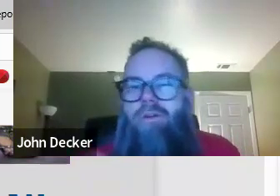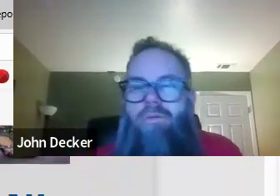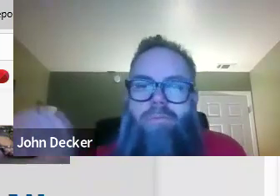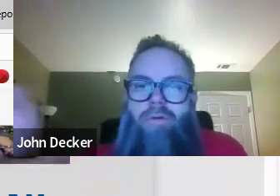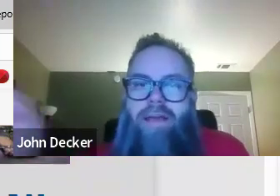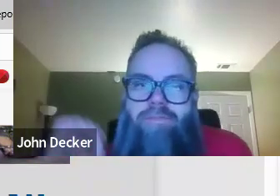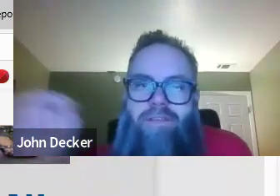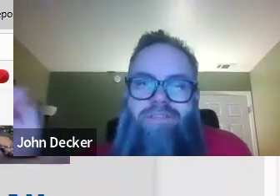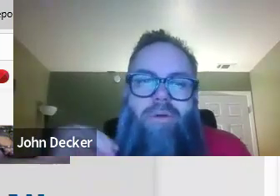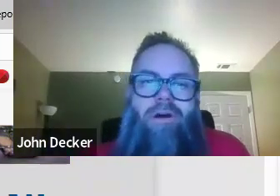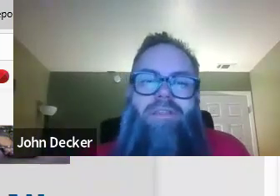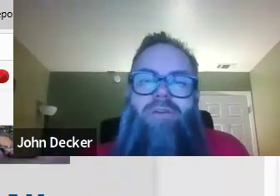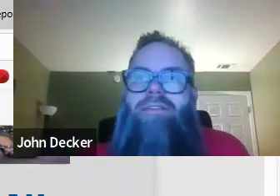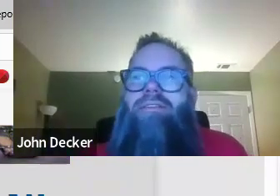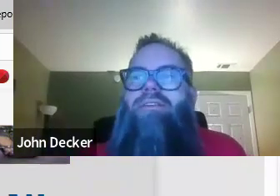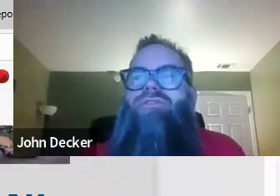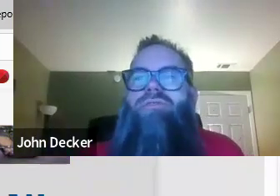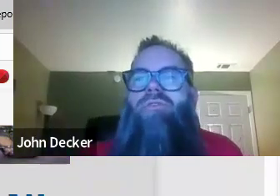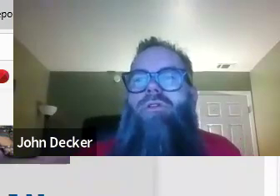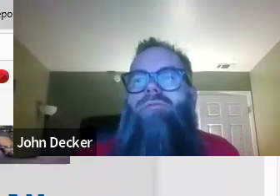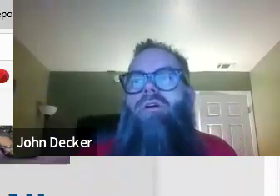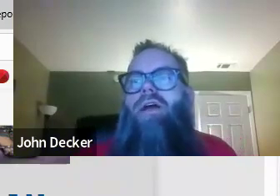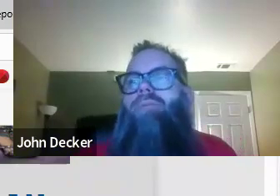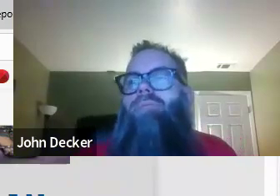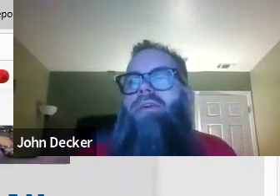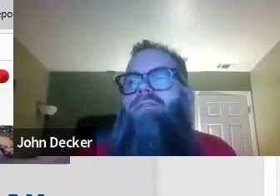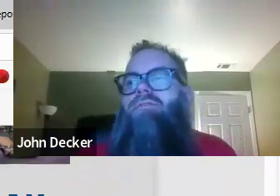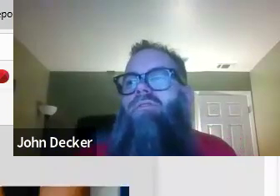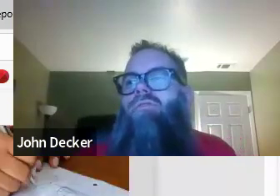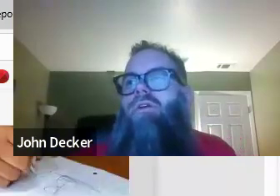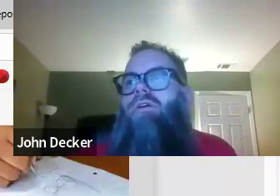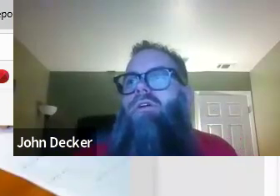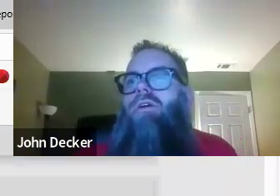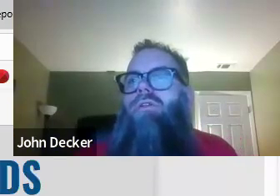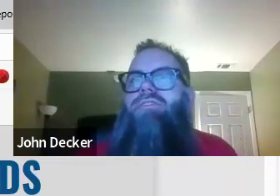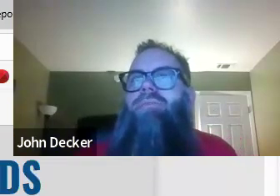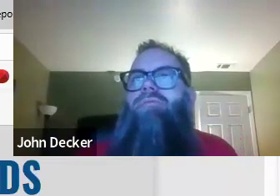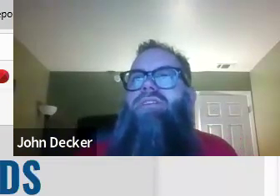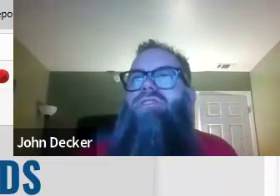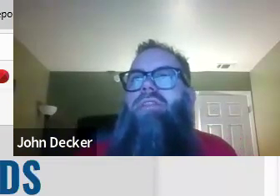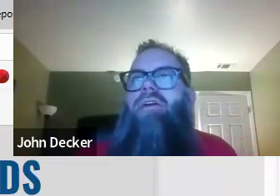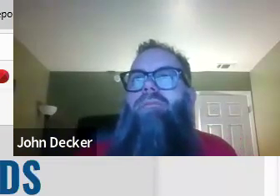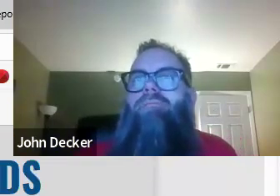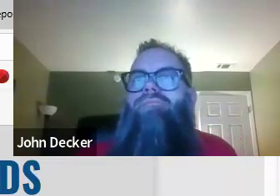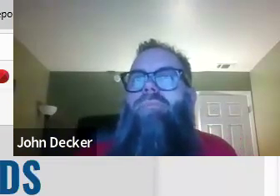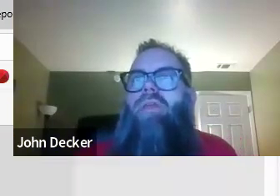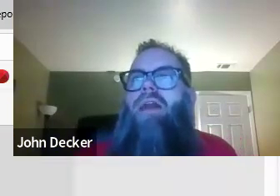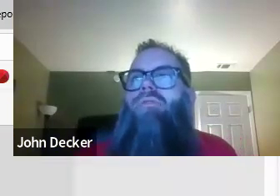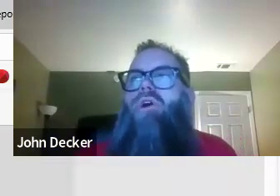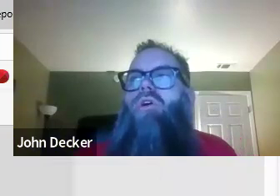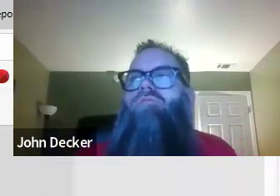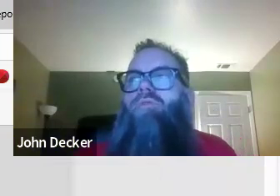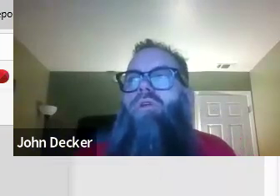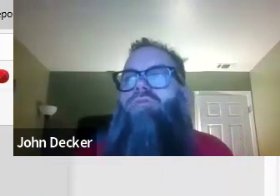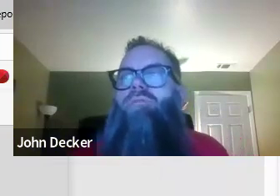have some remote activities going on, that we get signatures for all of our IPPs. So included some information in there.